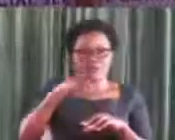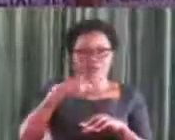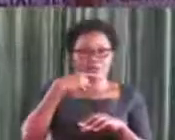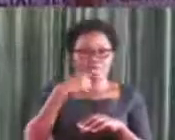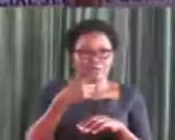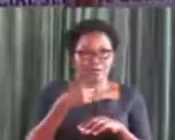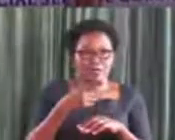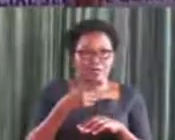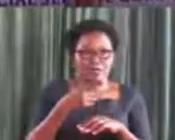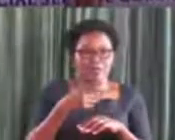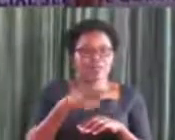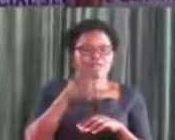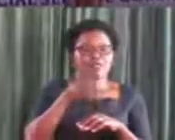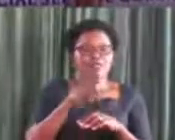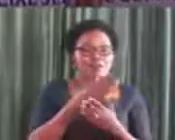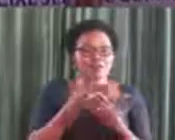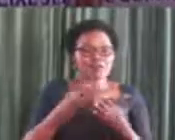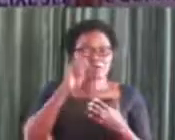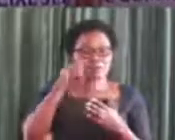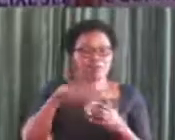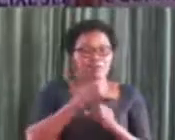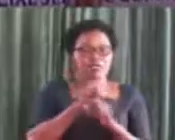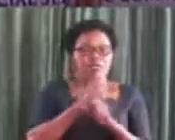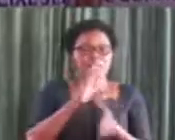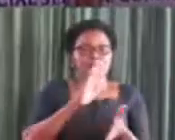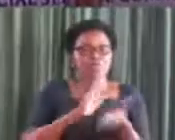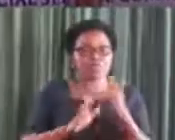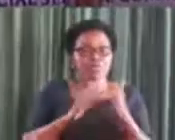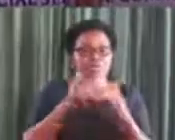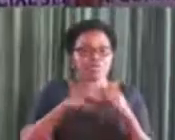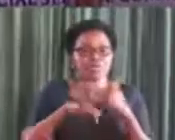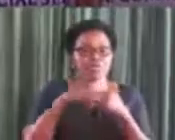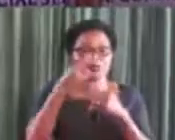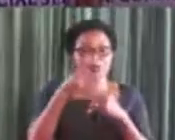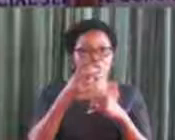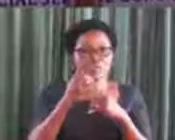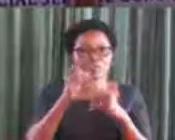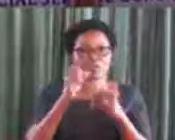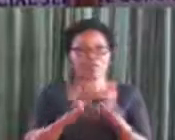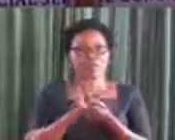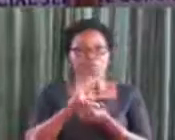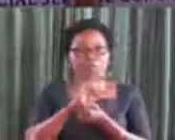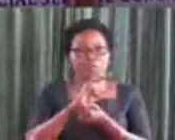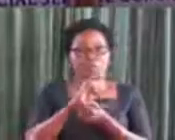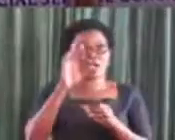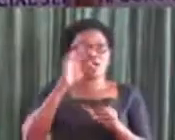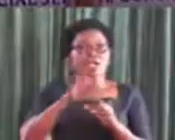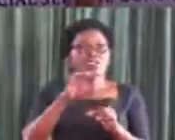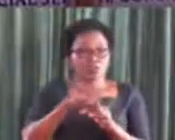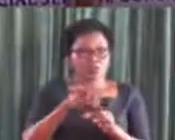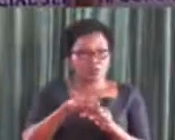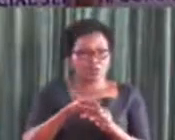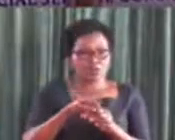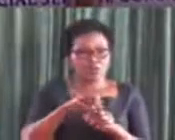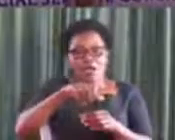it was to be done immediately in the 2013 elections, and the other judges